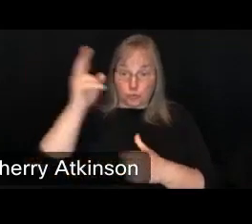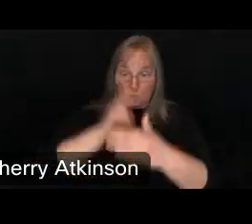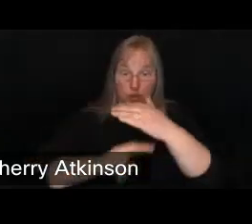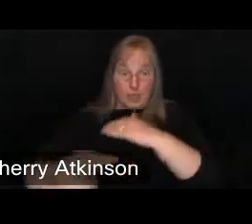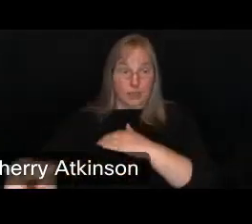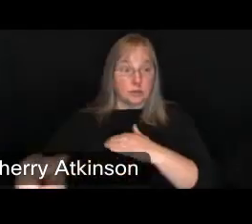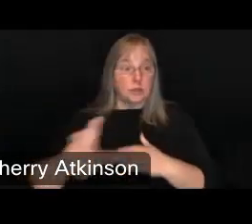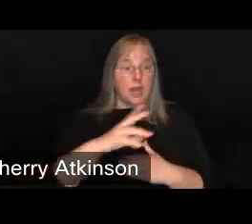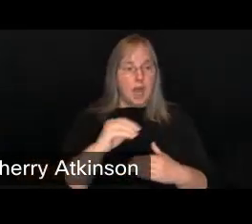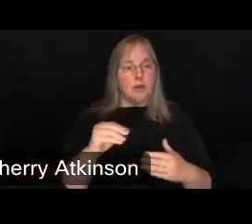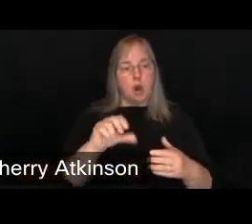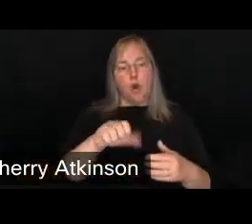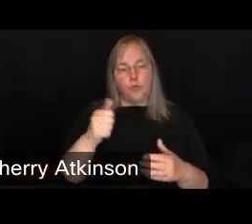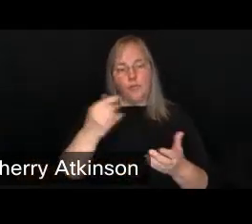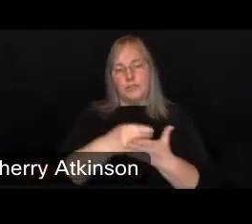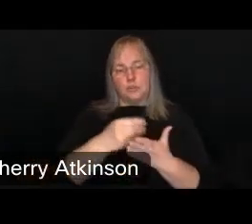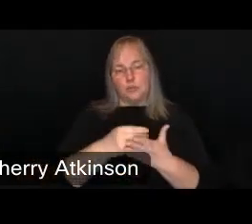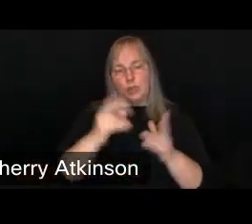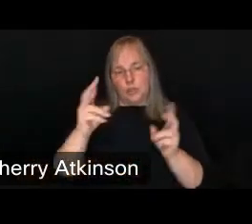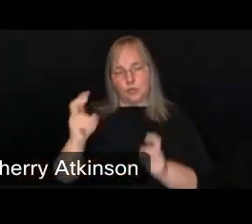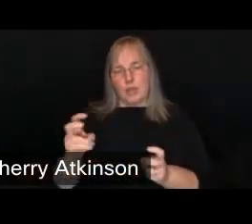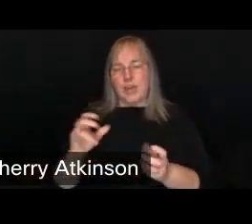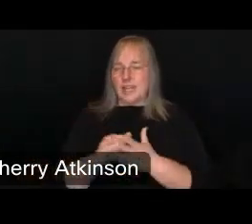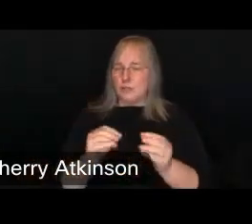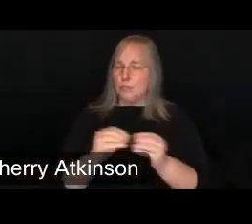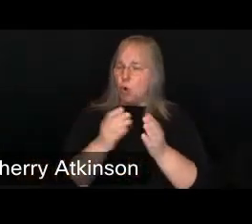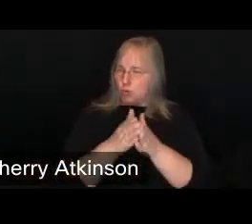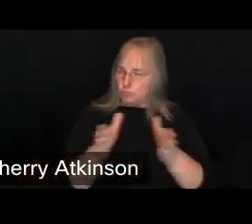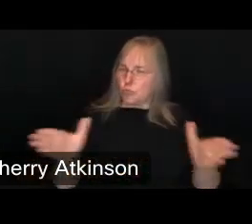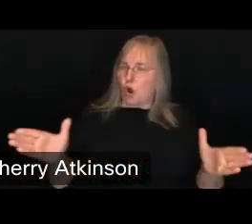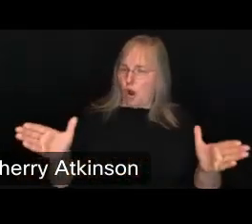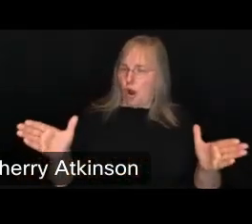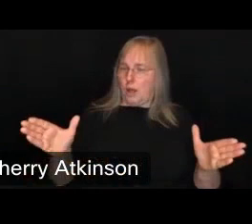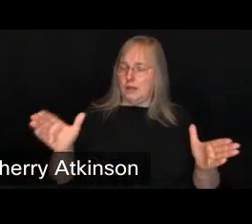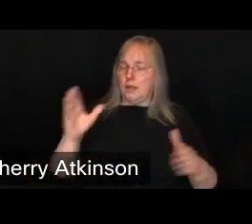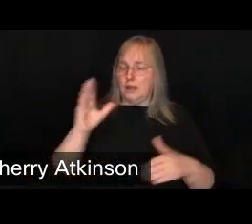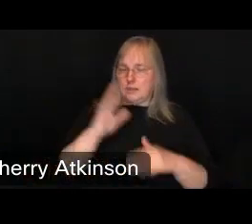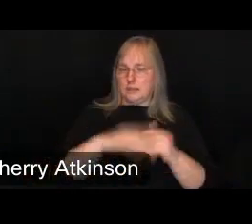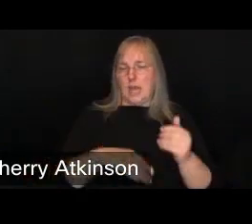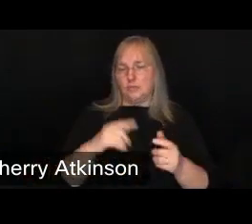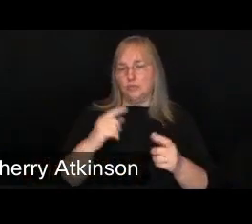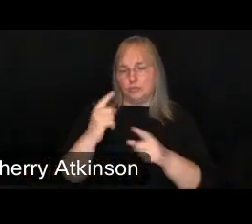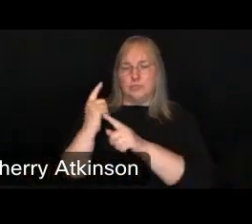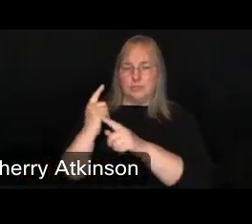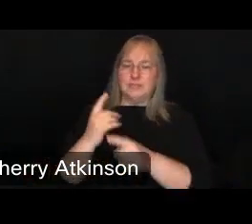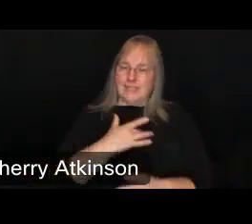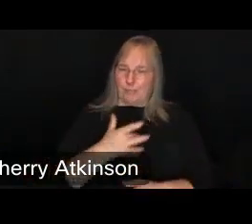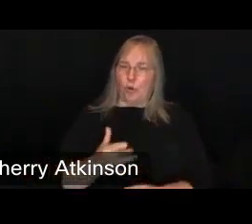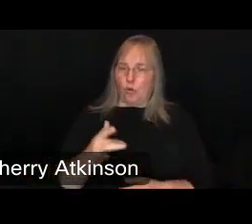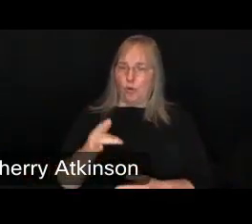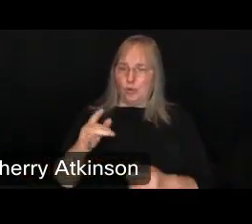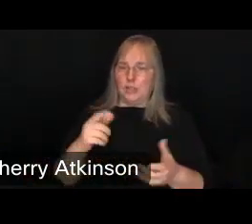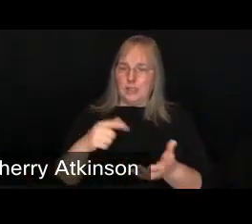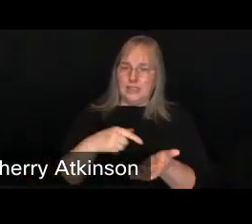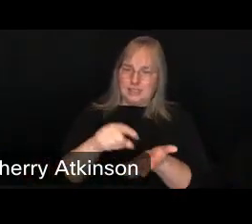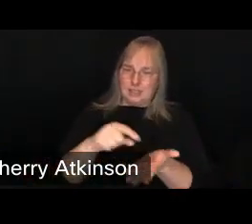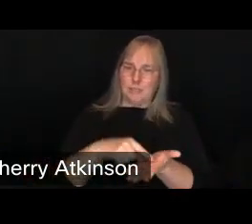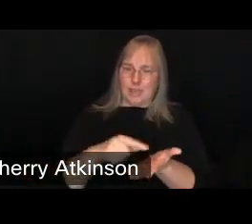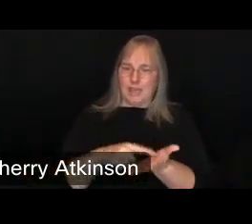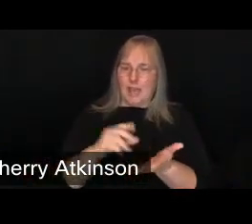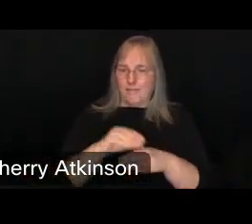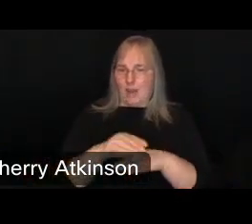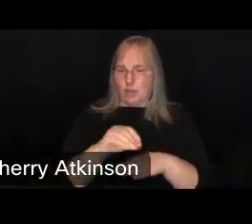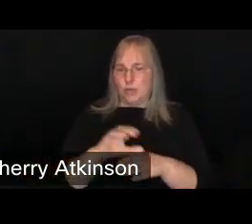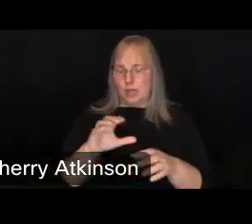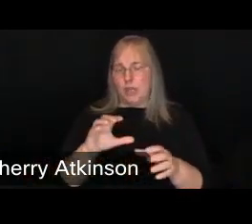a typical spending policy advisory committee, which historically or in other jurisdictions you will find mostly just focus on